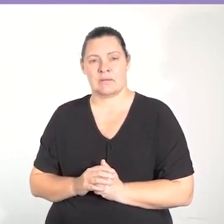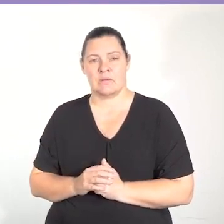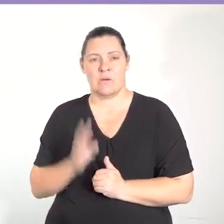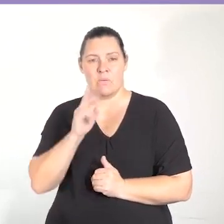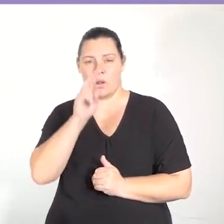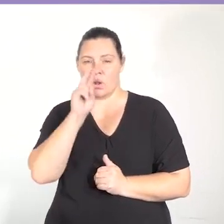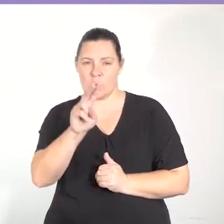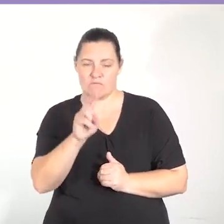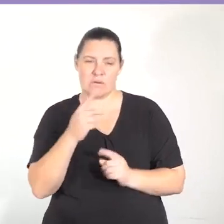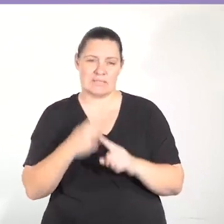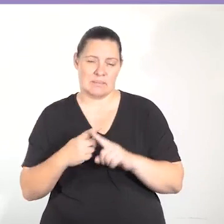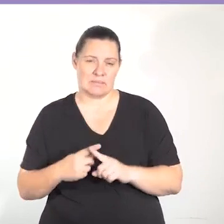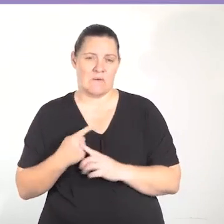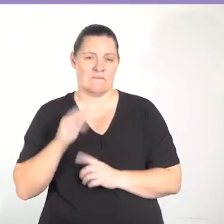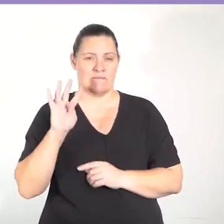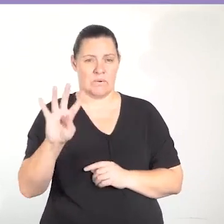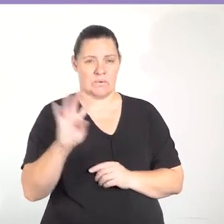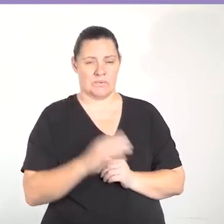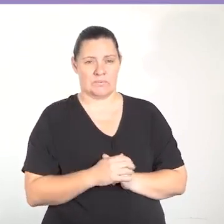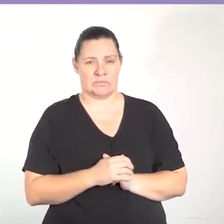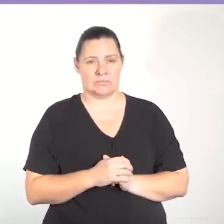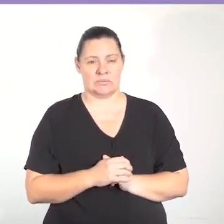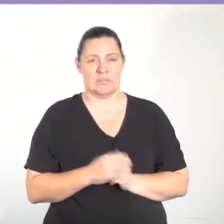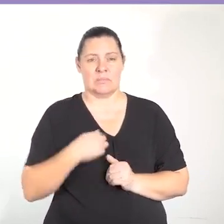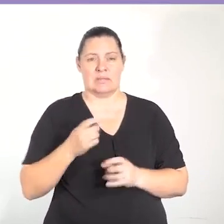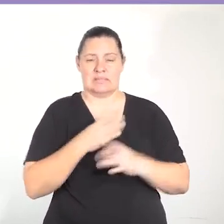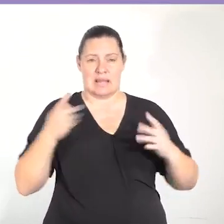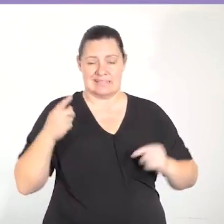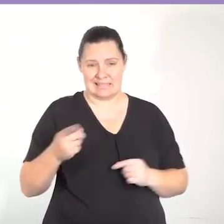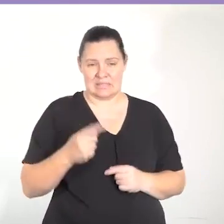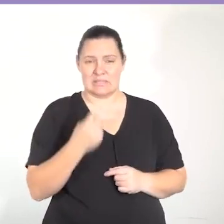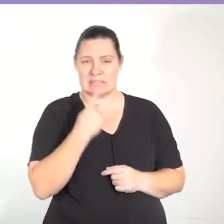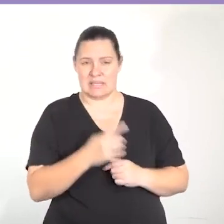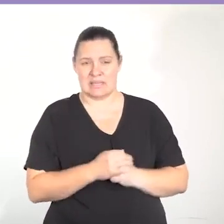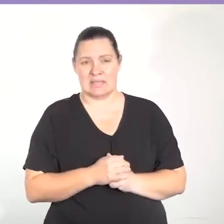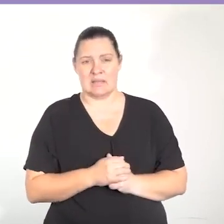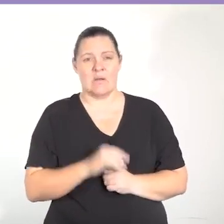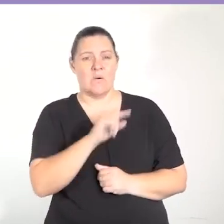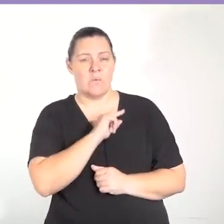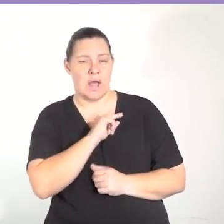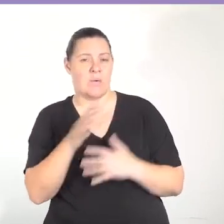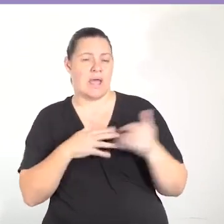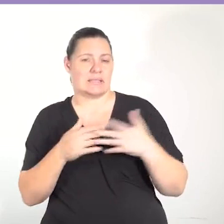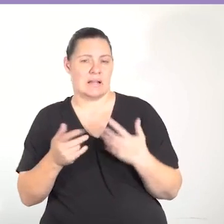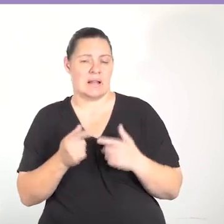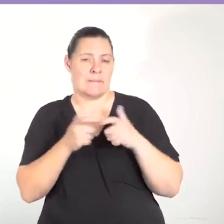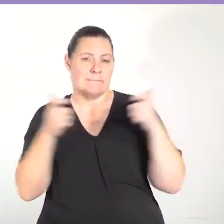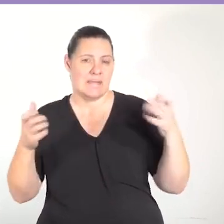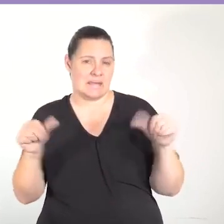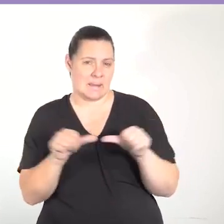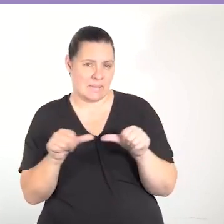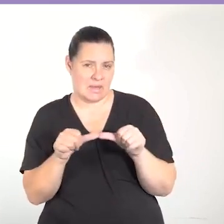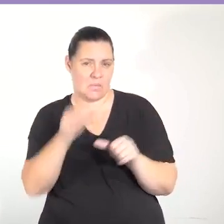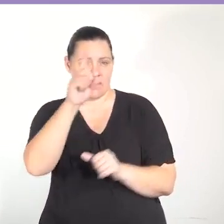And we are going to look for the multiples of 4. So I am going to start there by saying, so because we are dealing with a